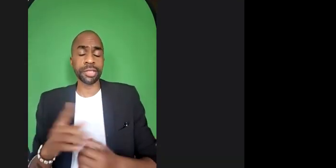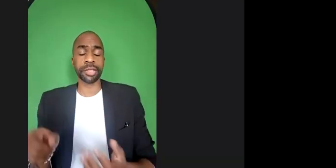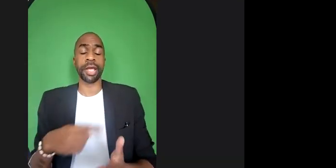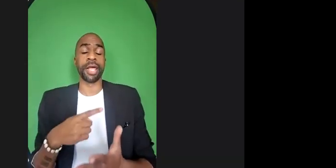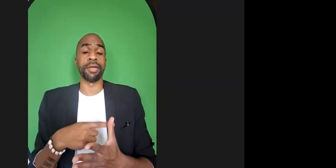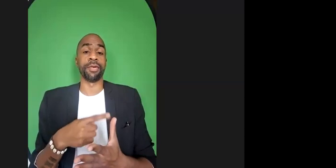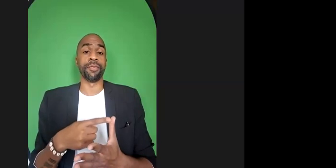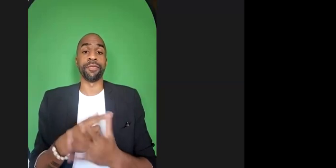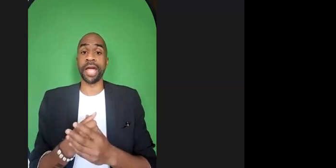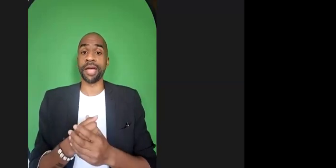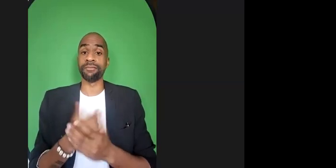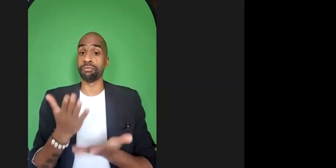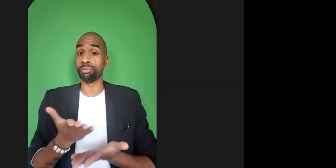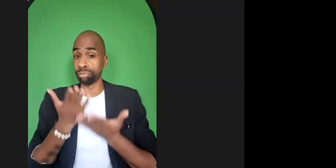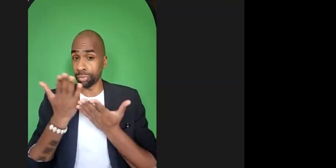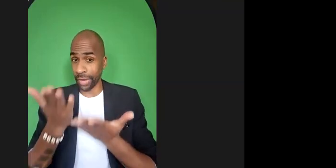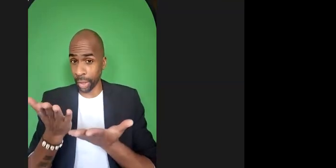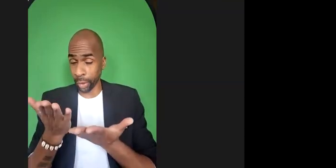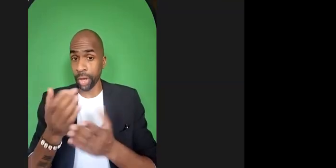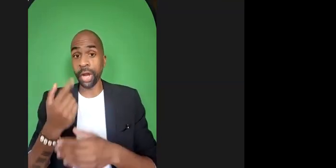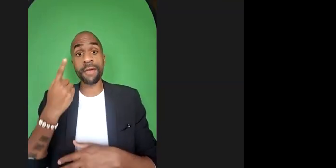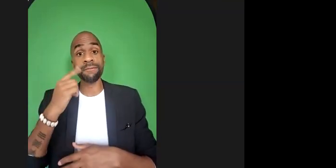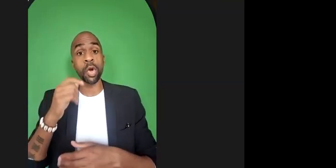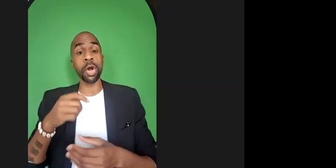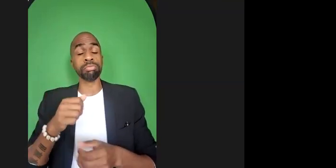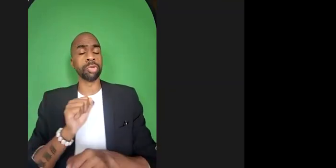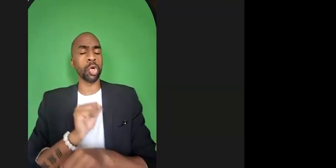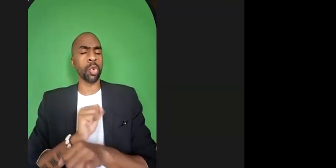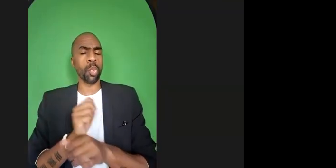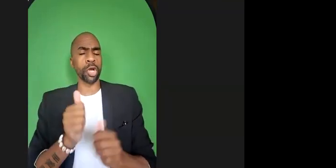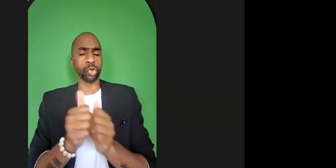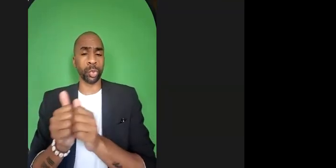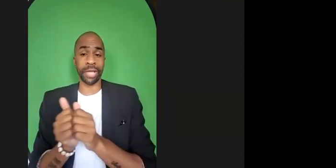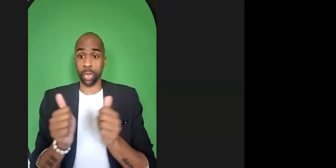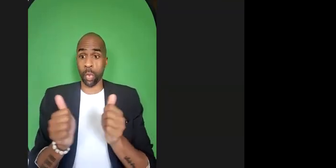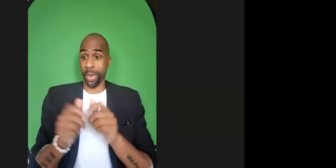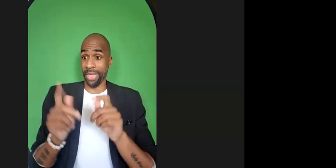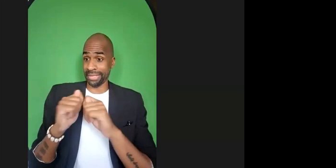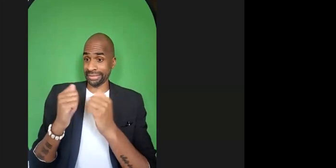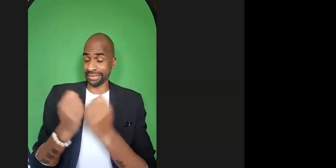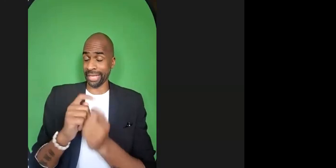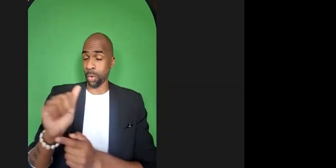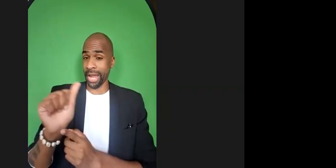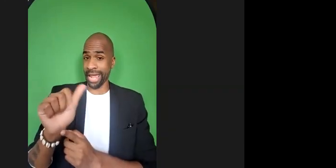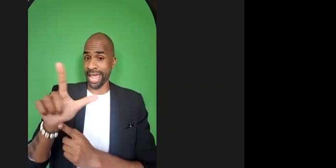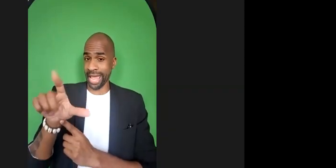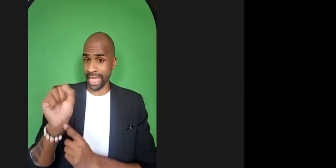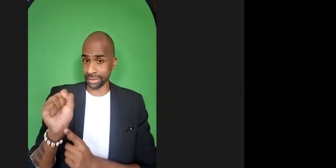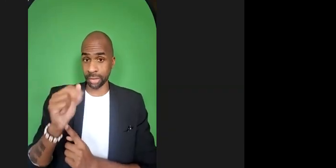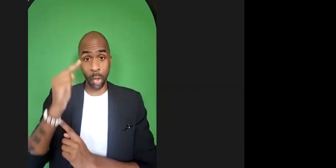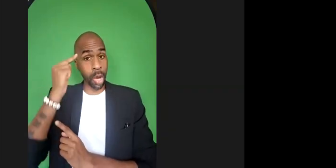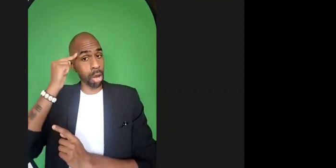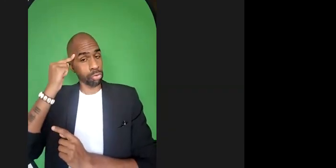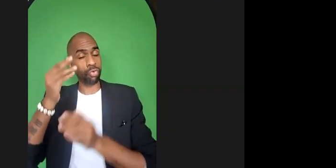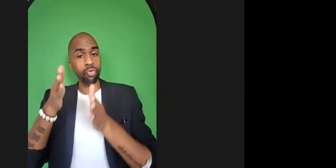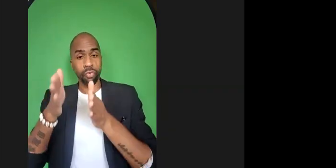work together with the members of the ALS team, which includes an ALS neurologist, as well